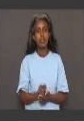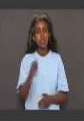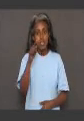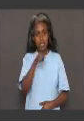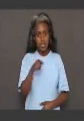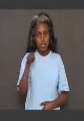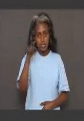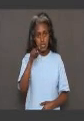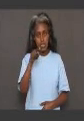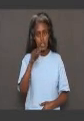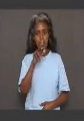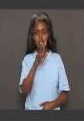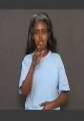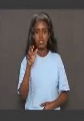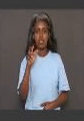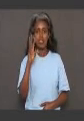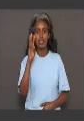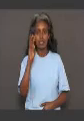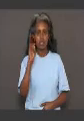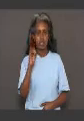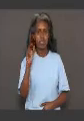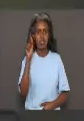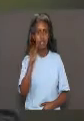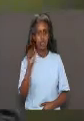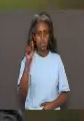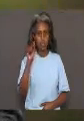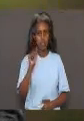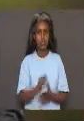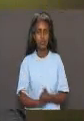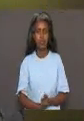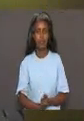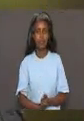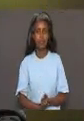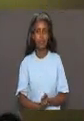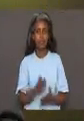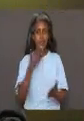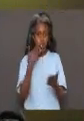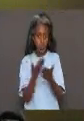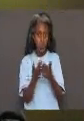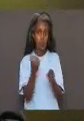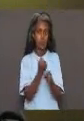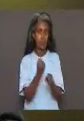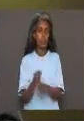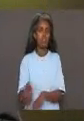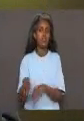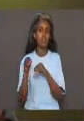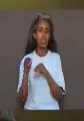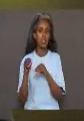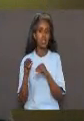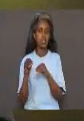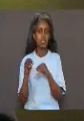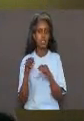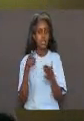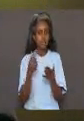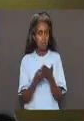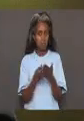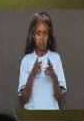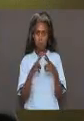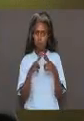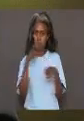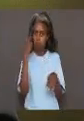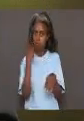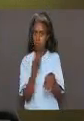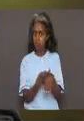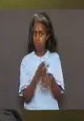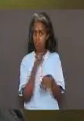circle is 360 degrees. Good work, students. It was not too difficult, was